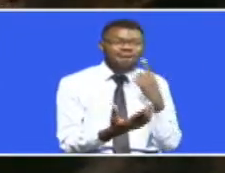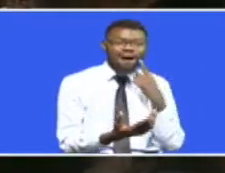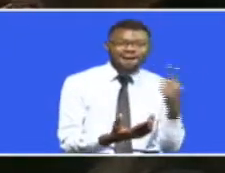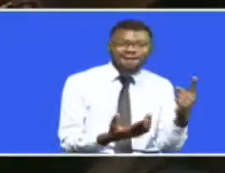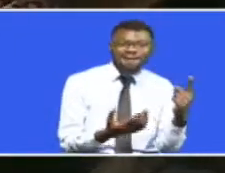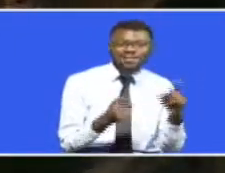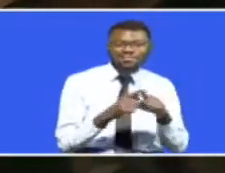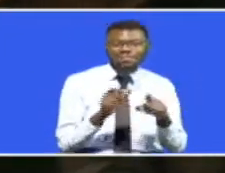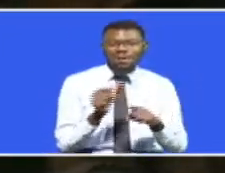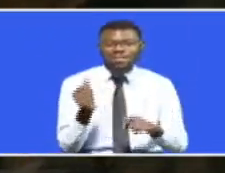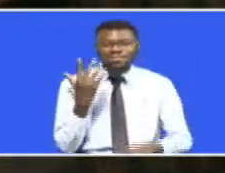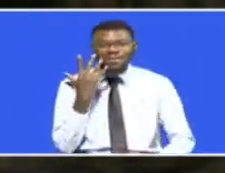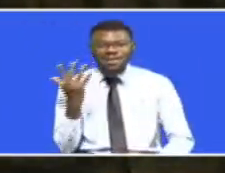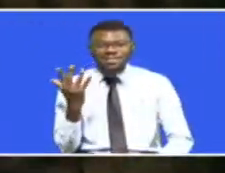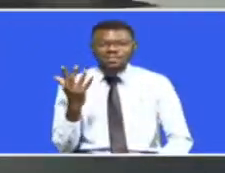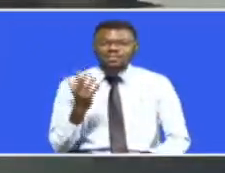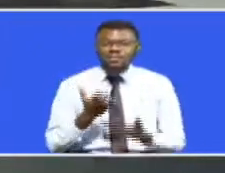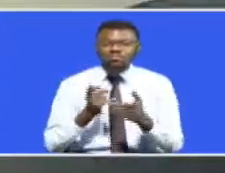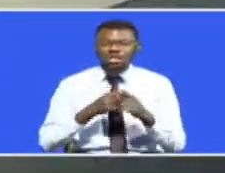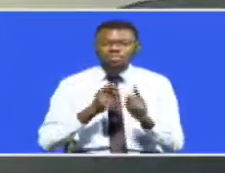so wewe kuja siku nyingine.